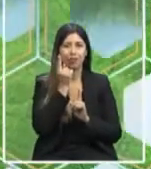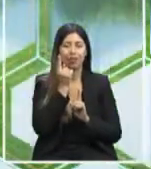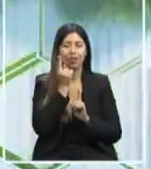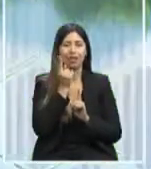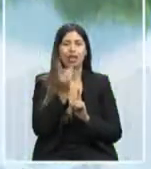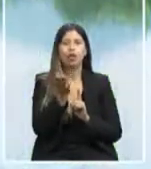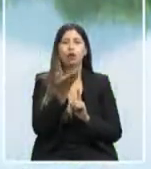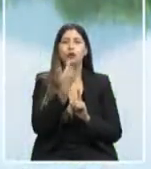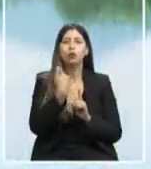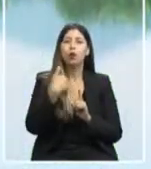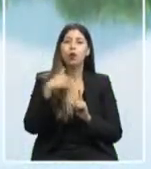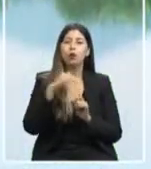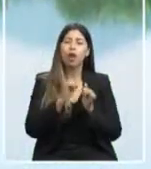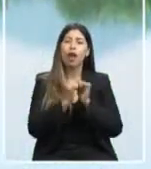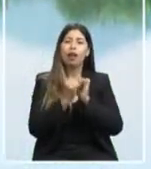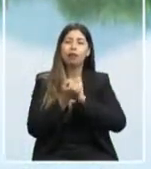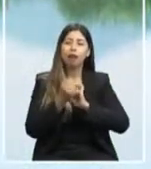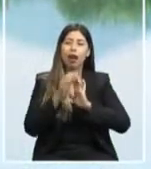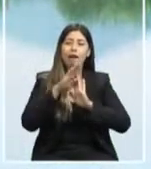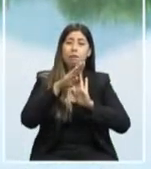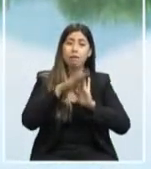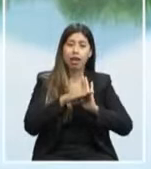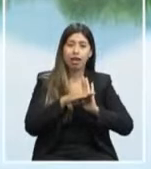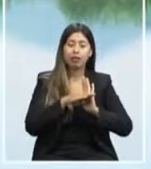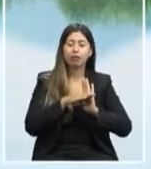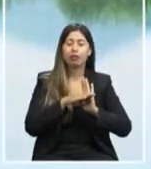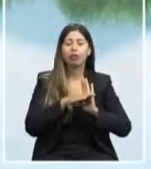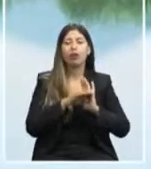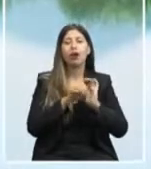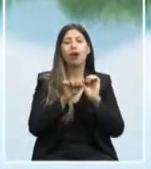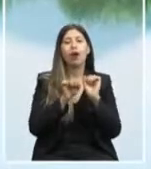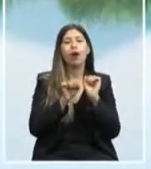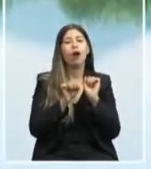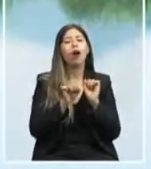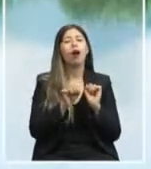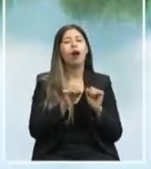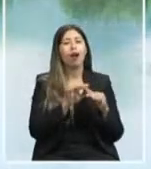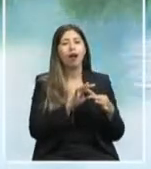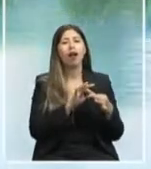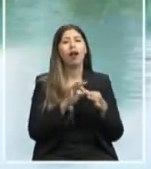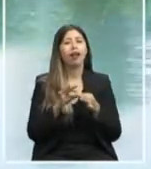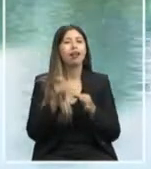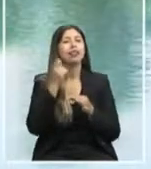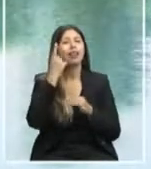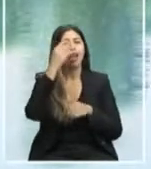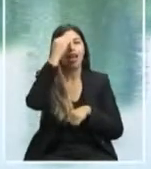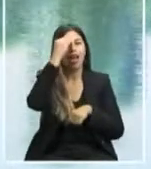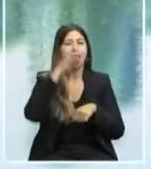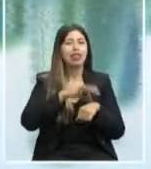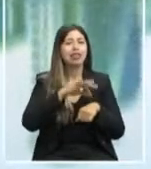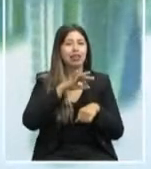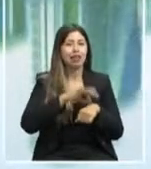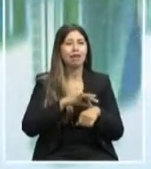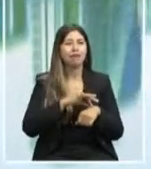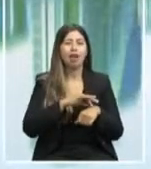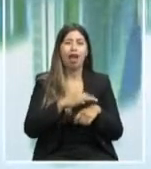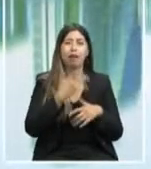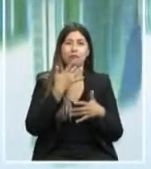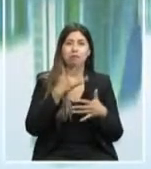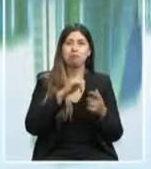might explain why diseases can evolve or we can be